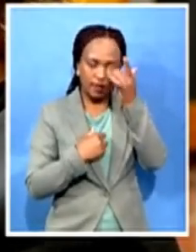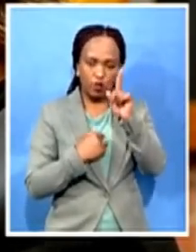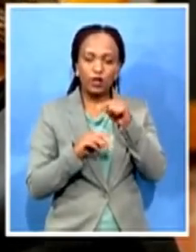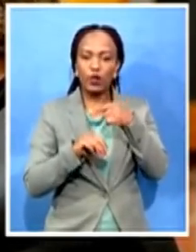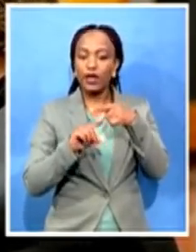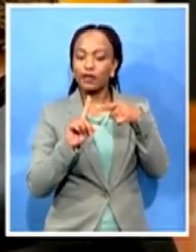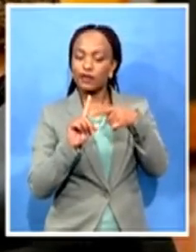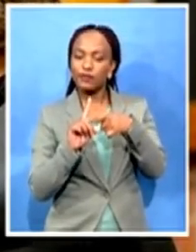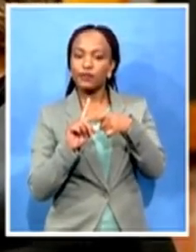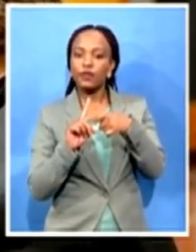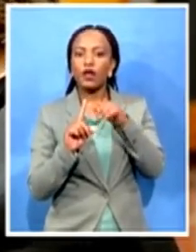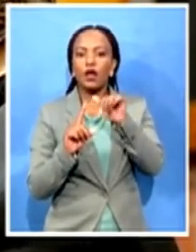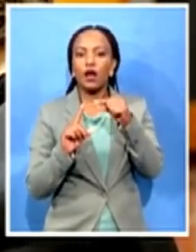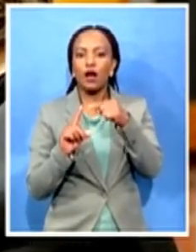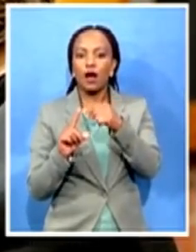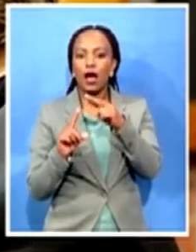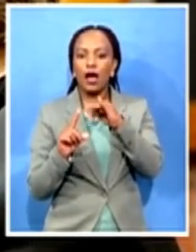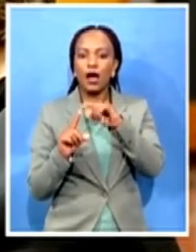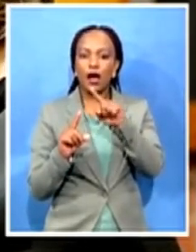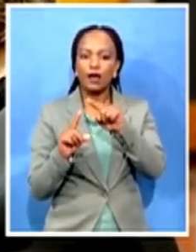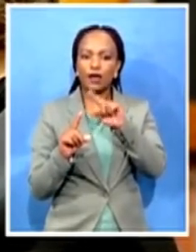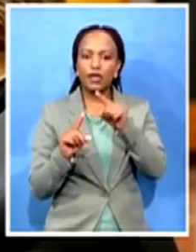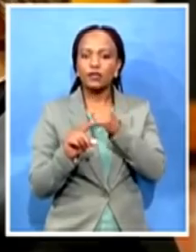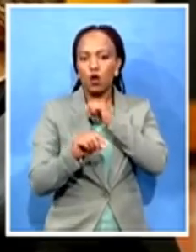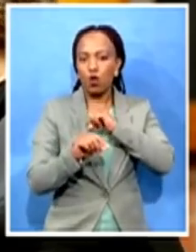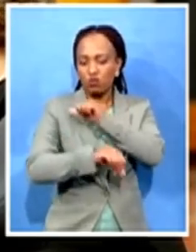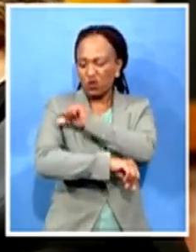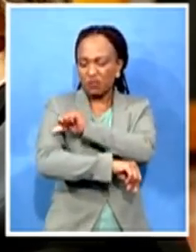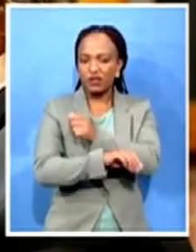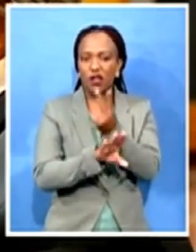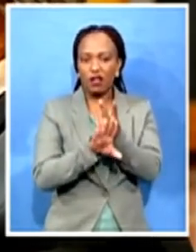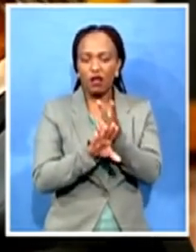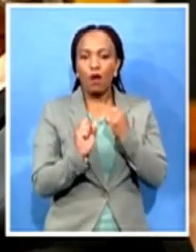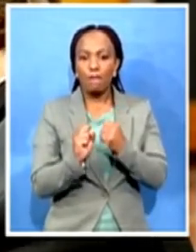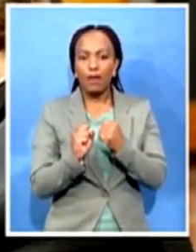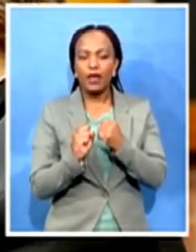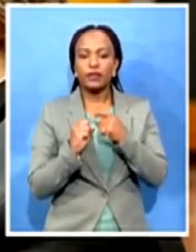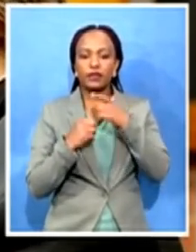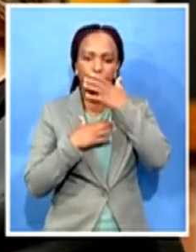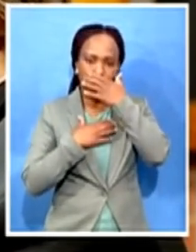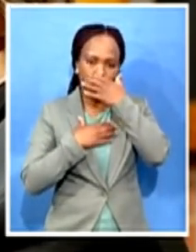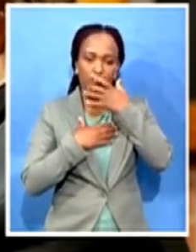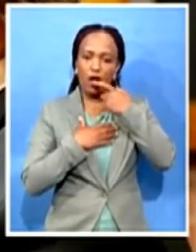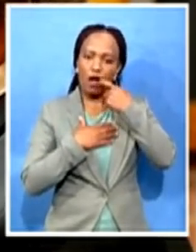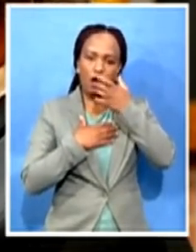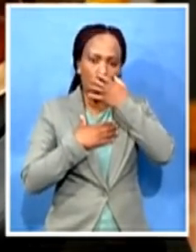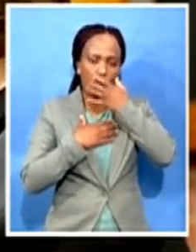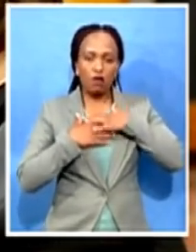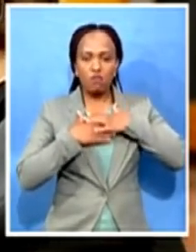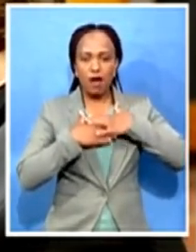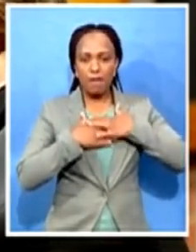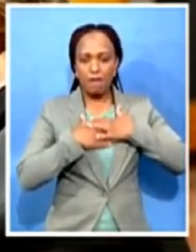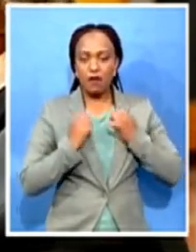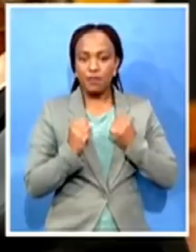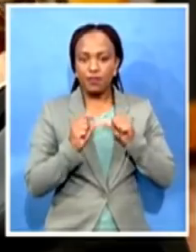under constant medical care and on permanent oxygen, which we'll deal with at a later stage. She then signed for the medical certificates, and